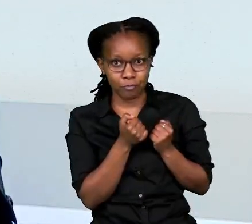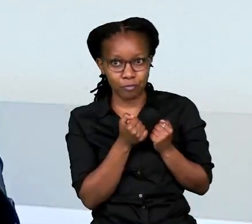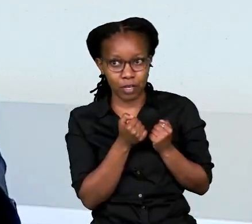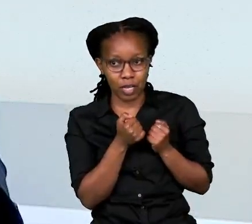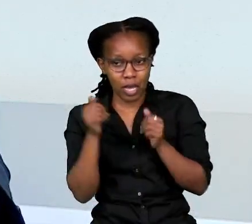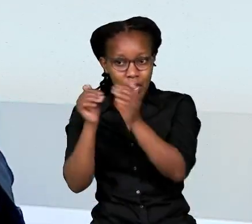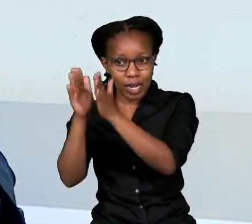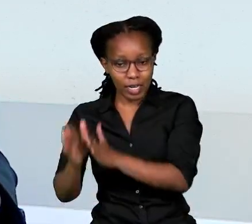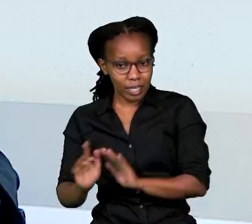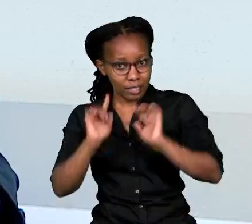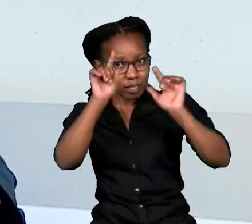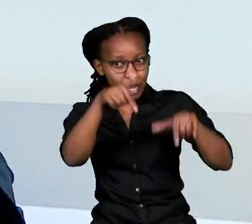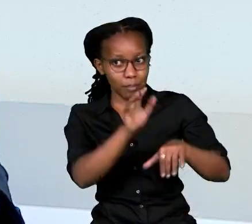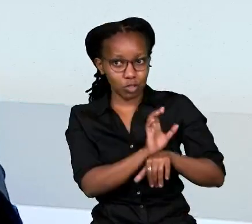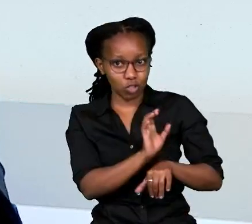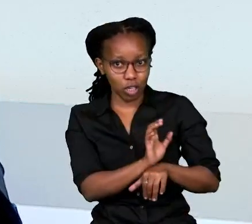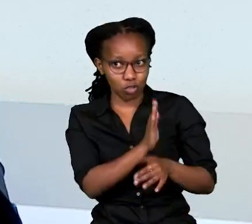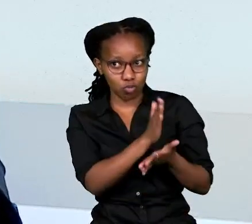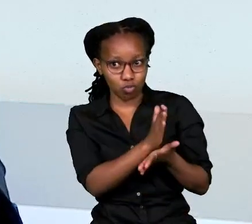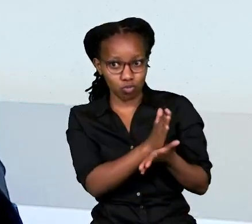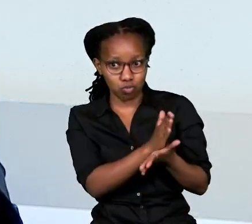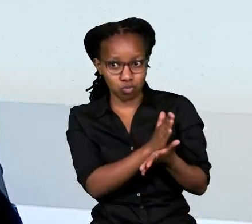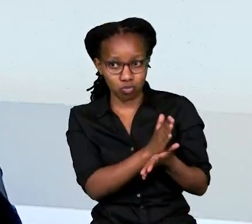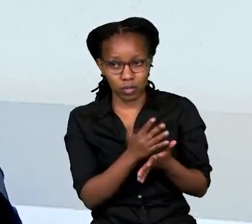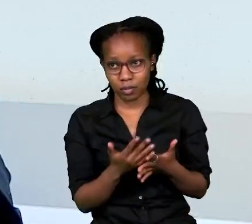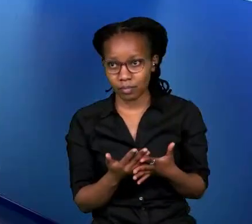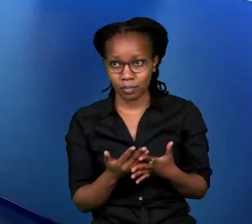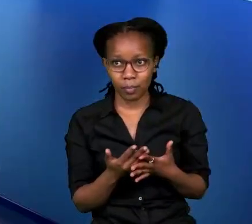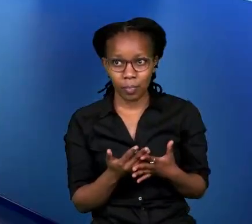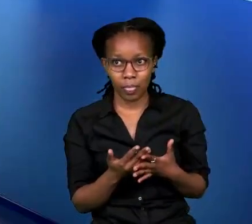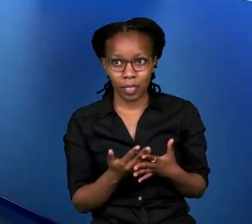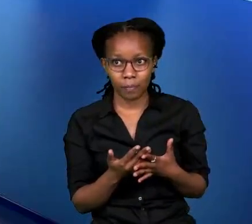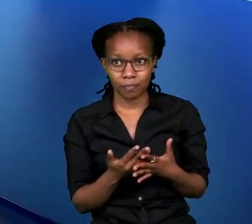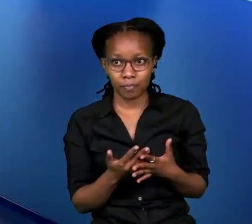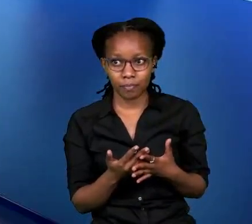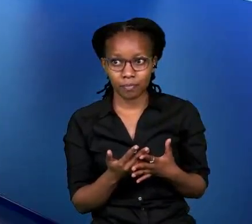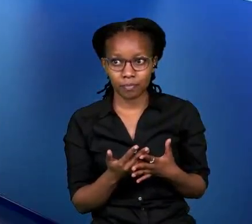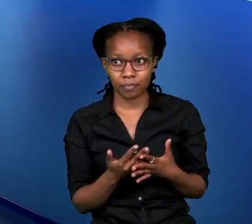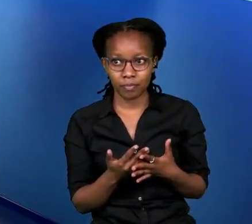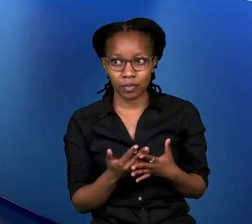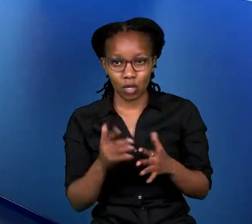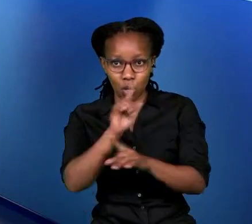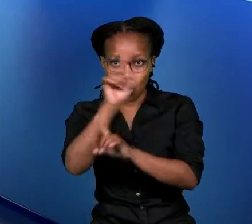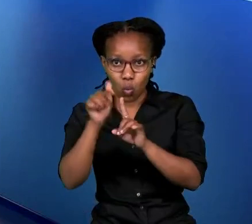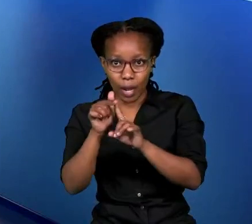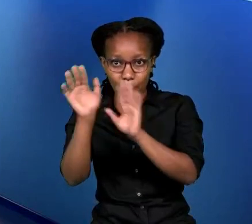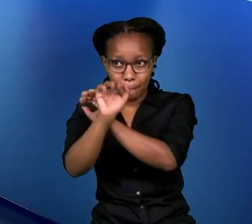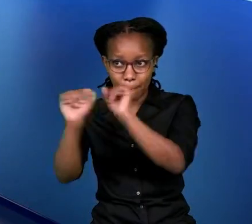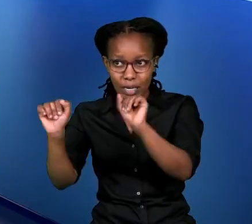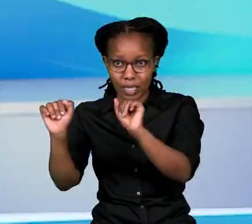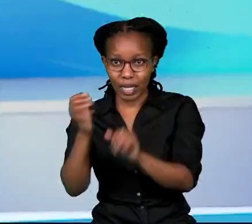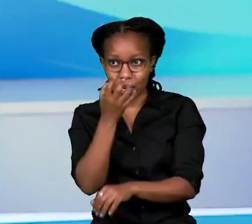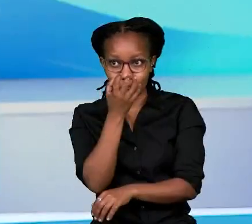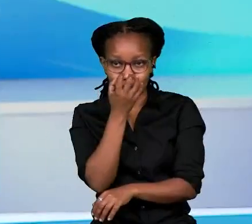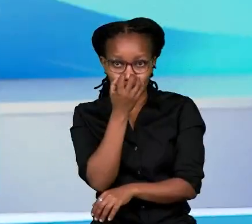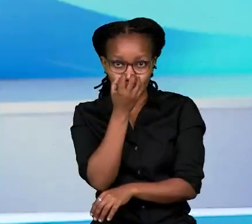church. You mentioned the influx is very high. Very high. You mentioned when the president and the deputy won the